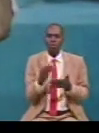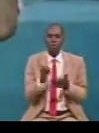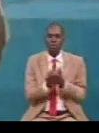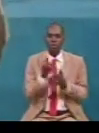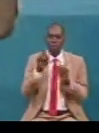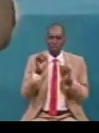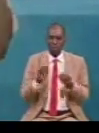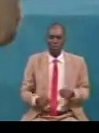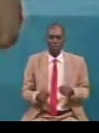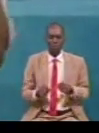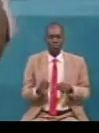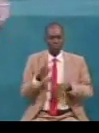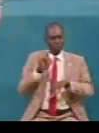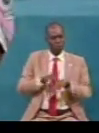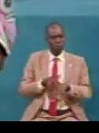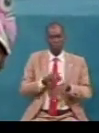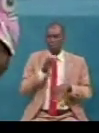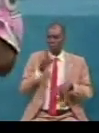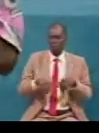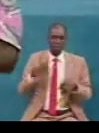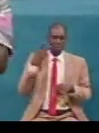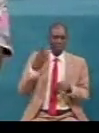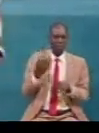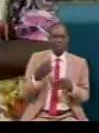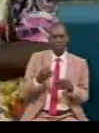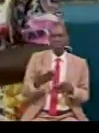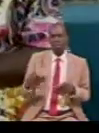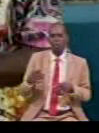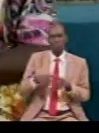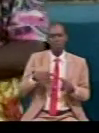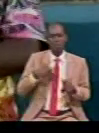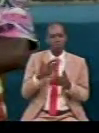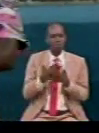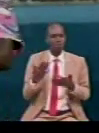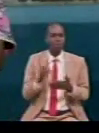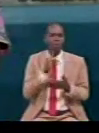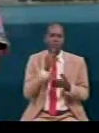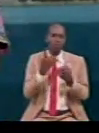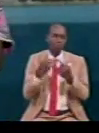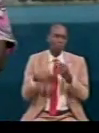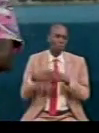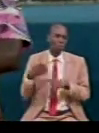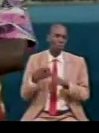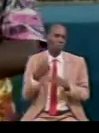But they continued coming out. And then at the end of the day,